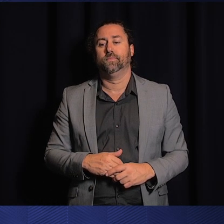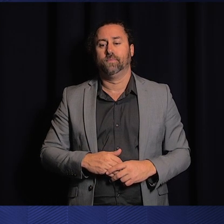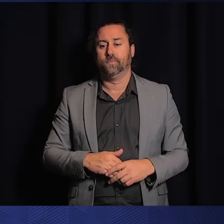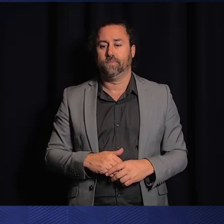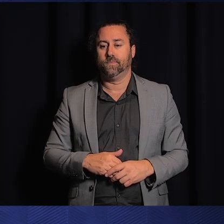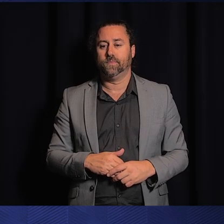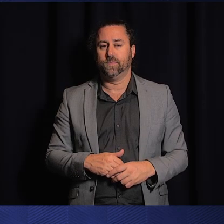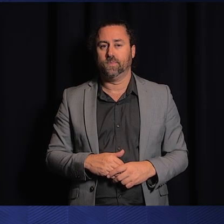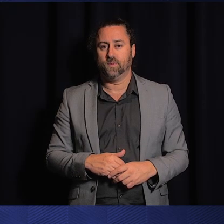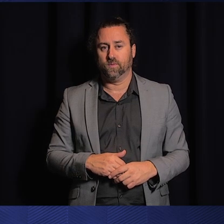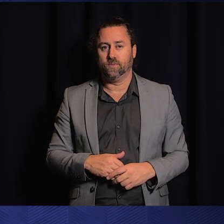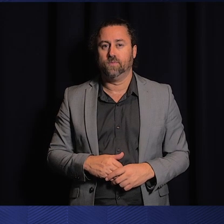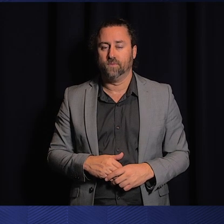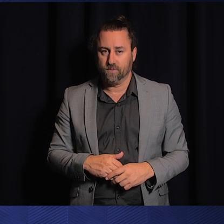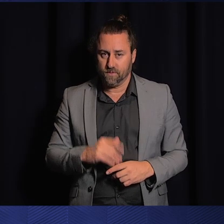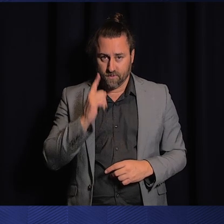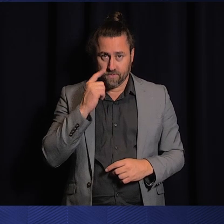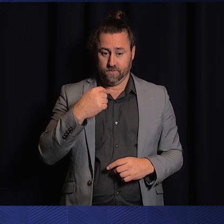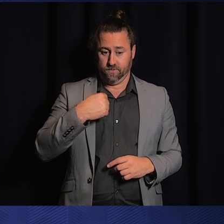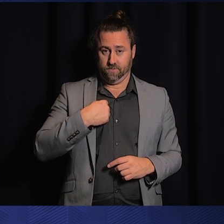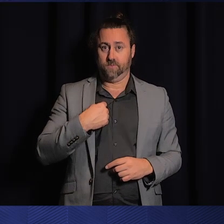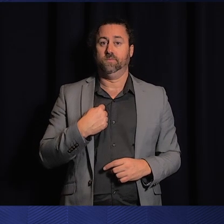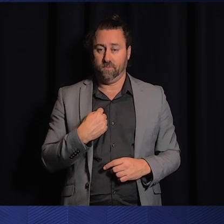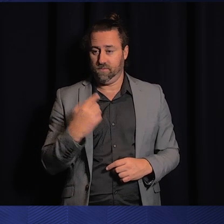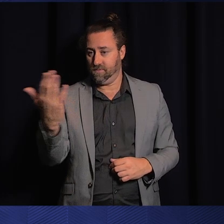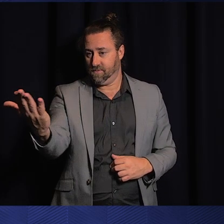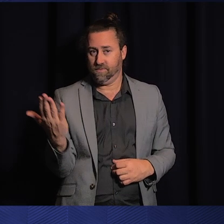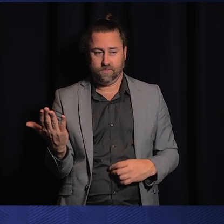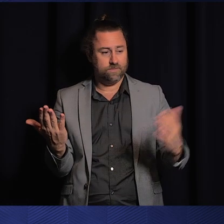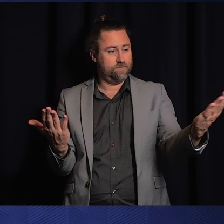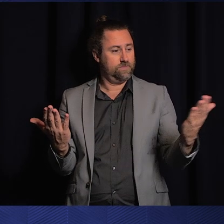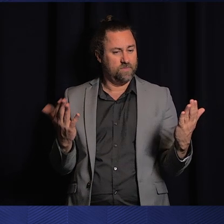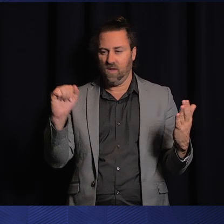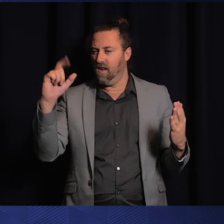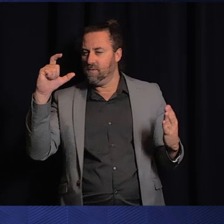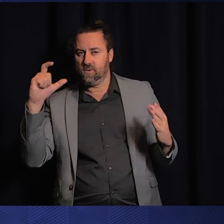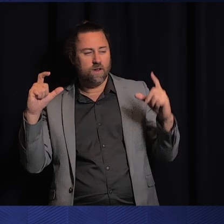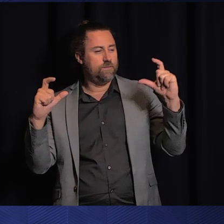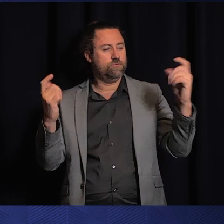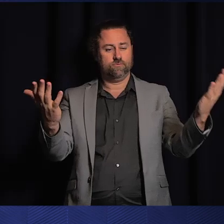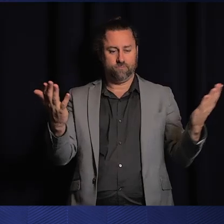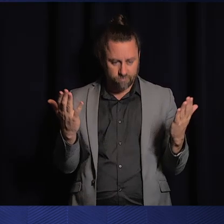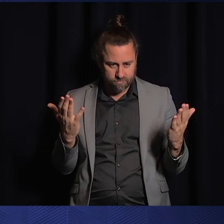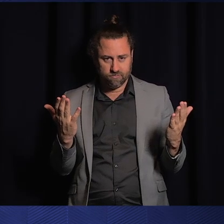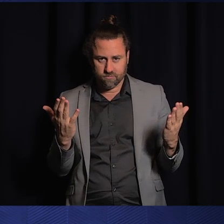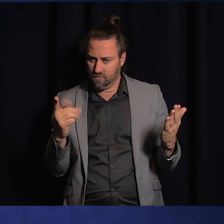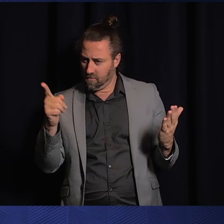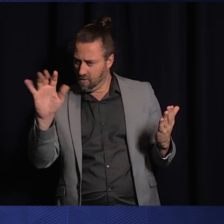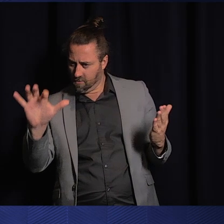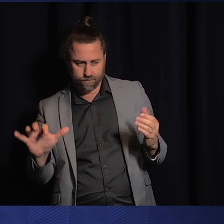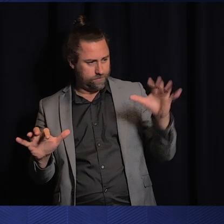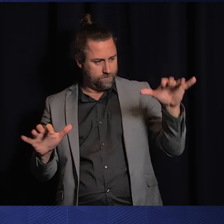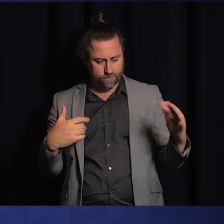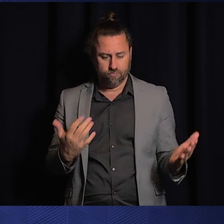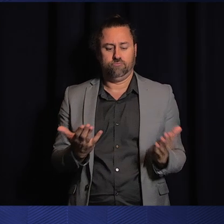them, and whatever they were saying, we were writing, putting them into words, and took certain pictures and then